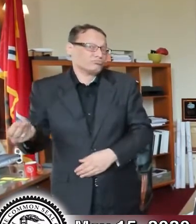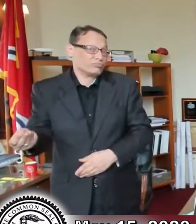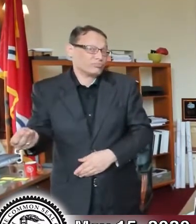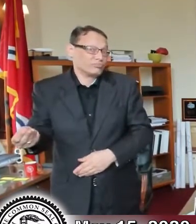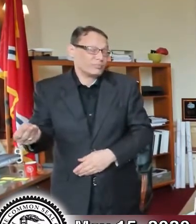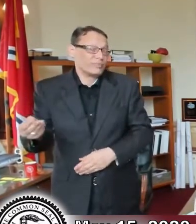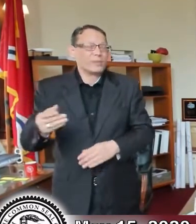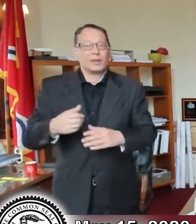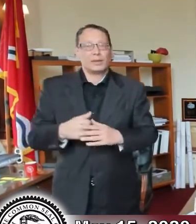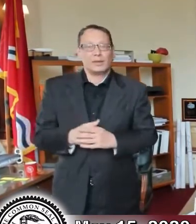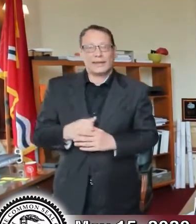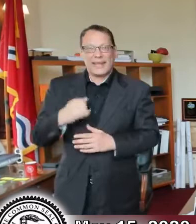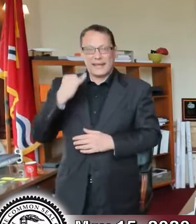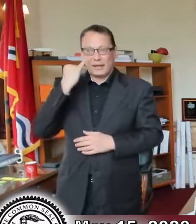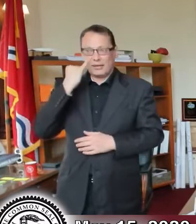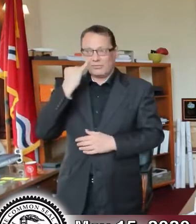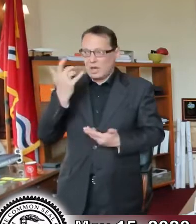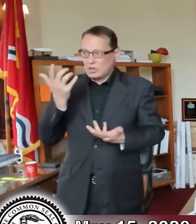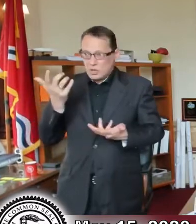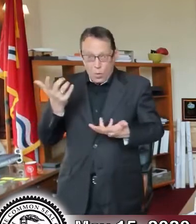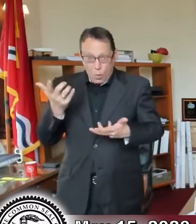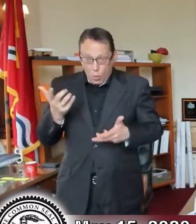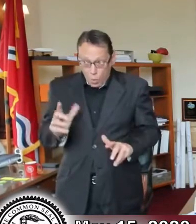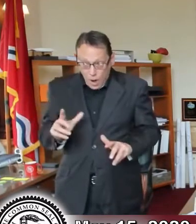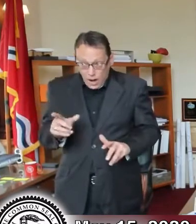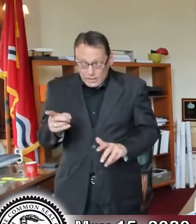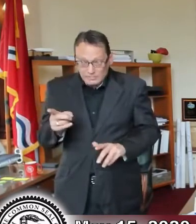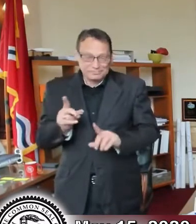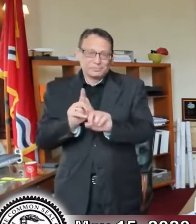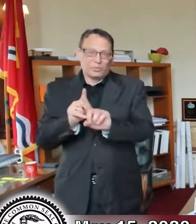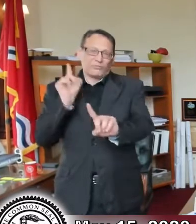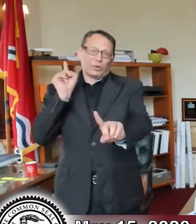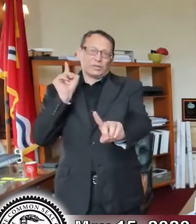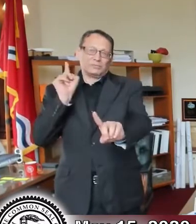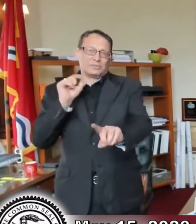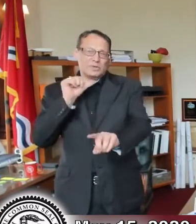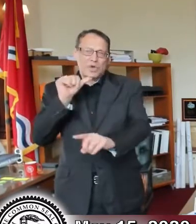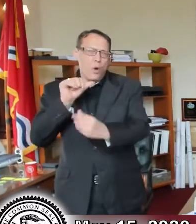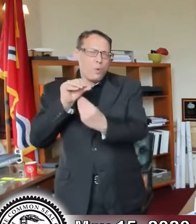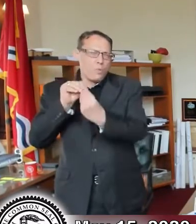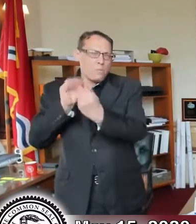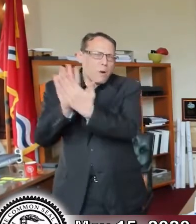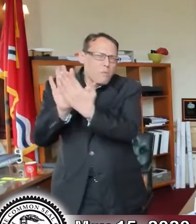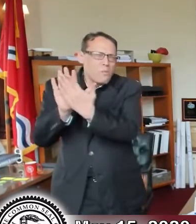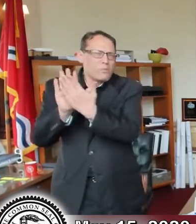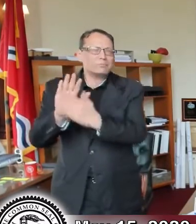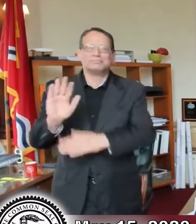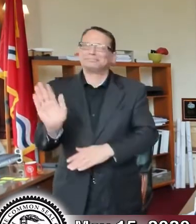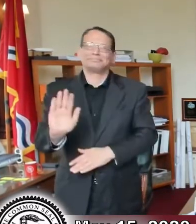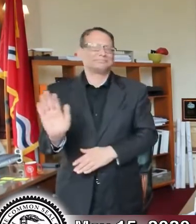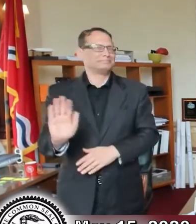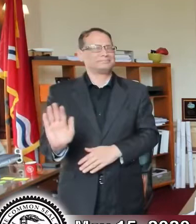but certainly if they don't want to take your mask, avoid them. Don't get into a confrontation with them.